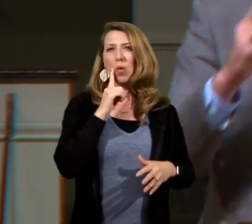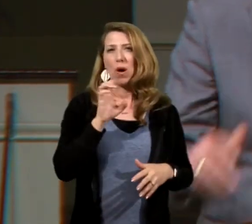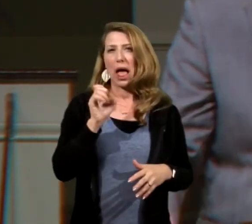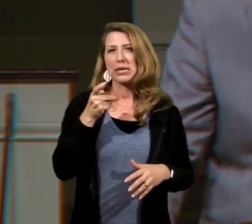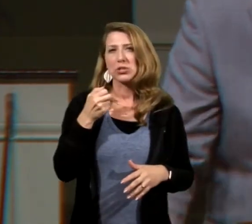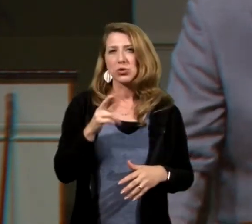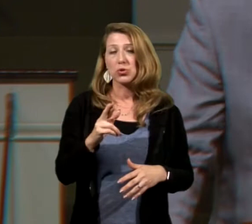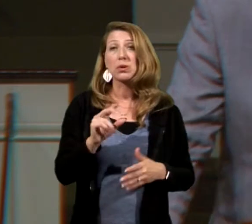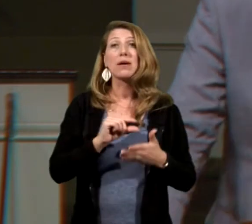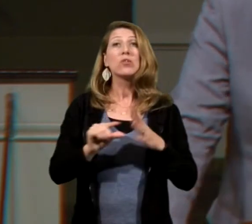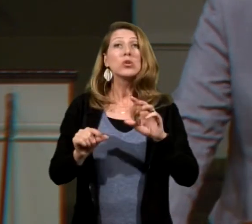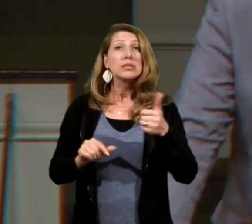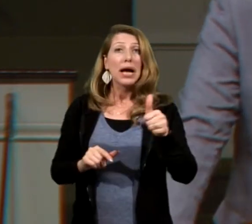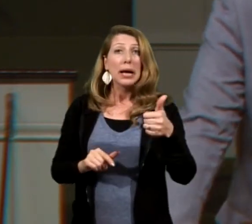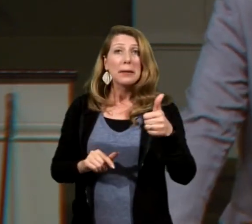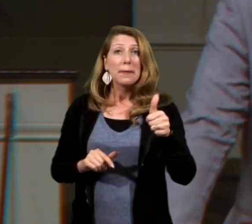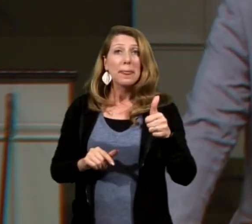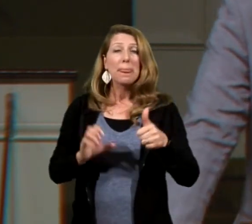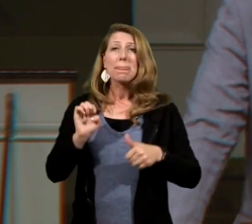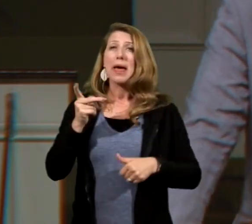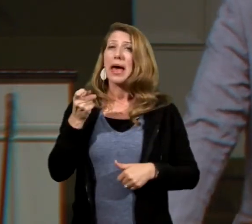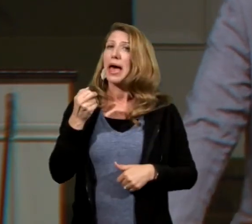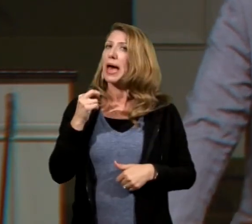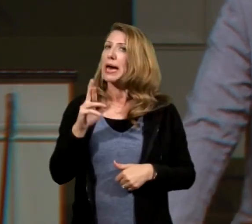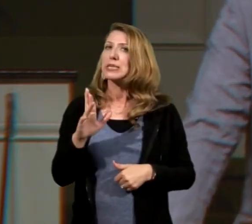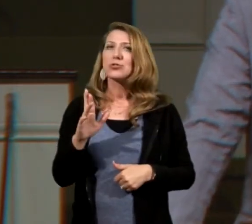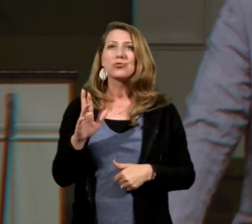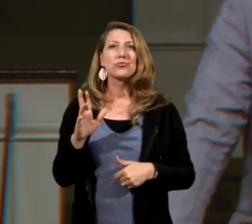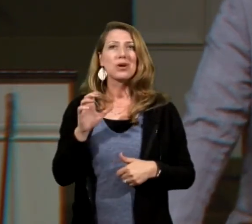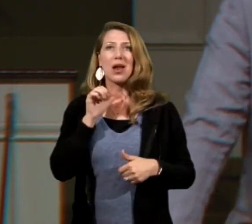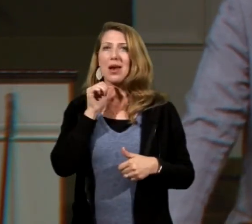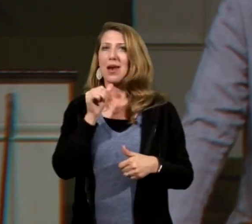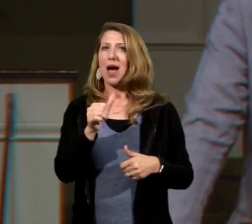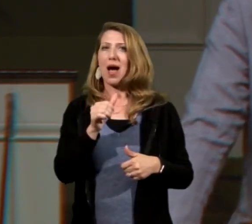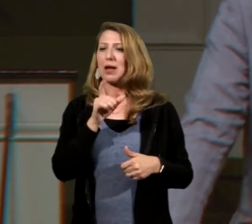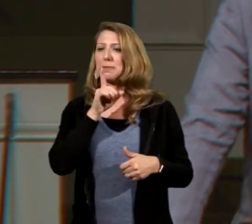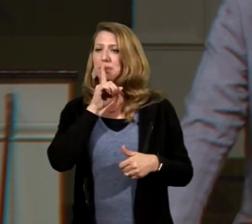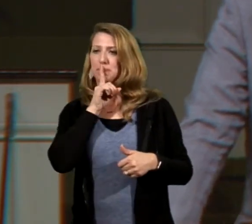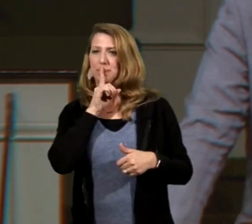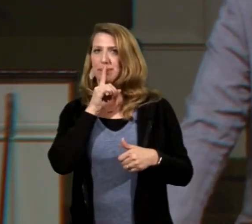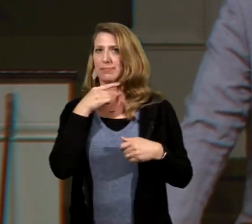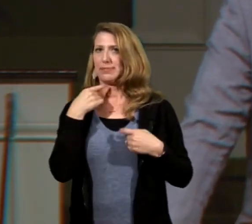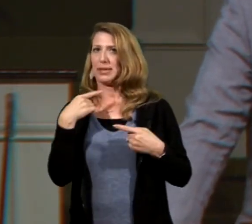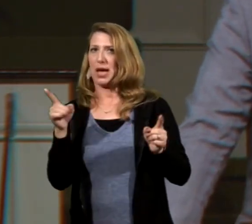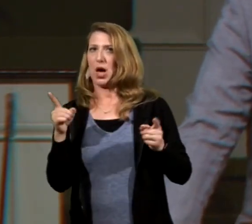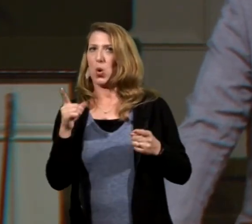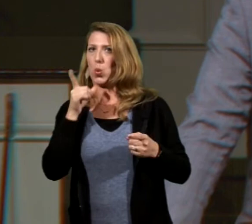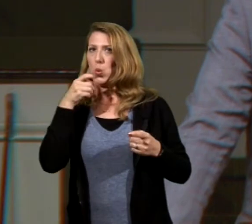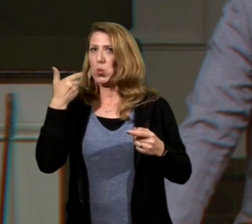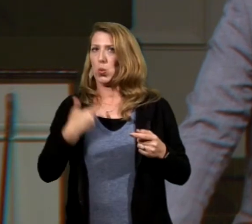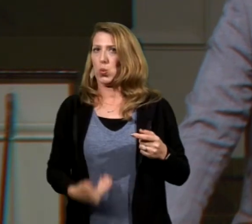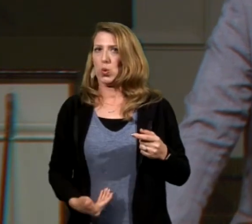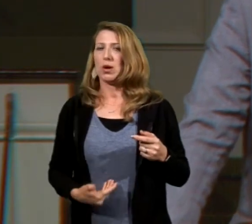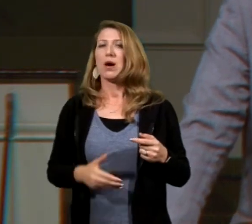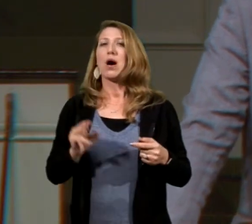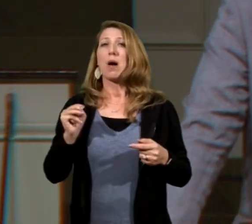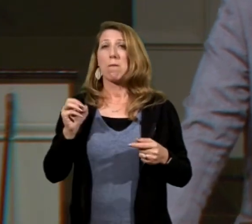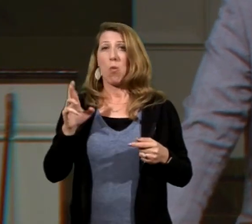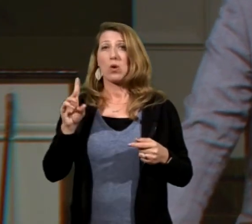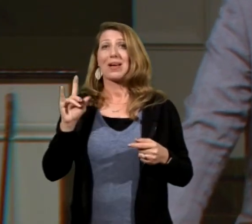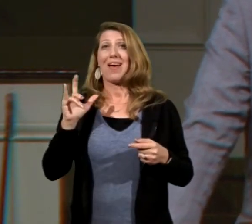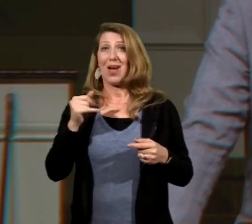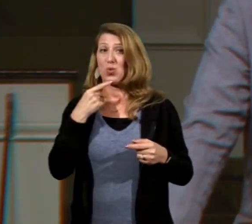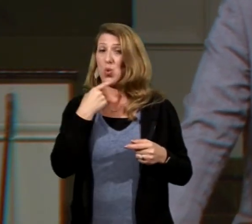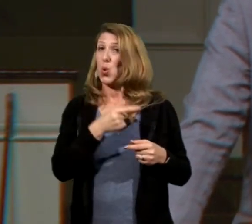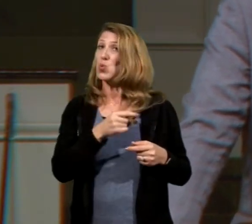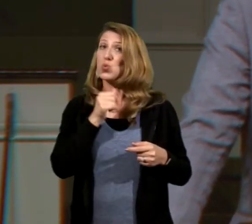please, at verse number 10. And Esther had not showed her people or her kindred, for Mordecai had charged her that she